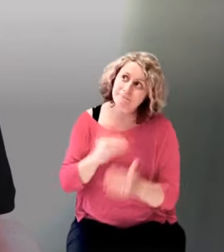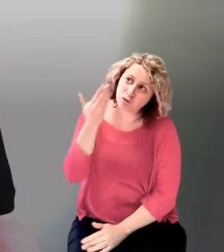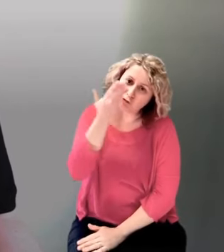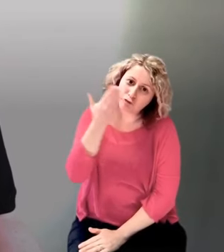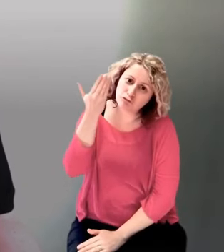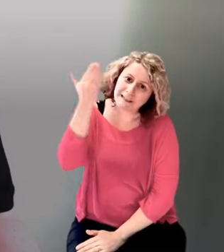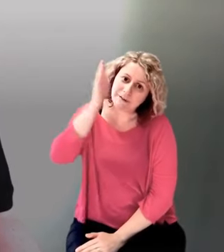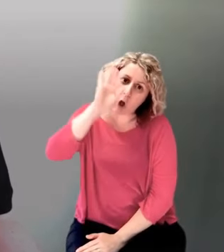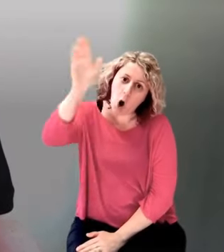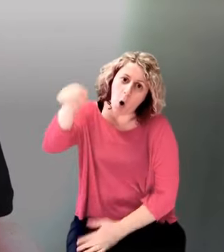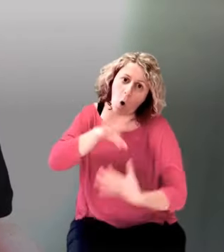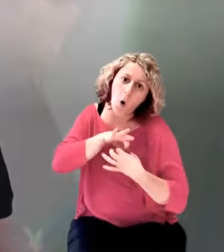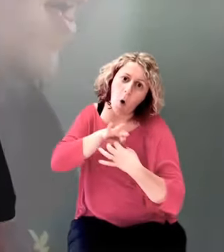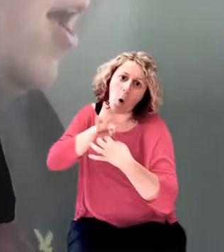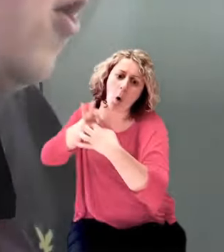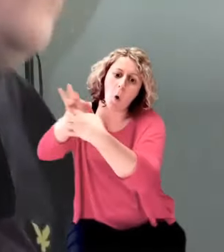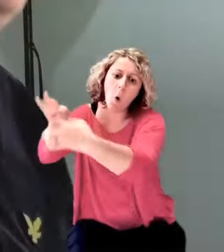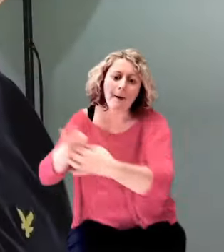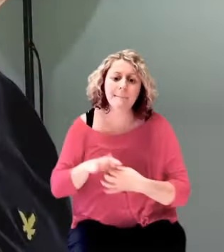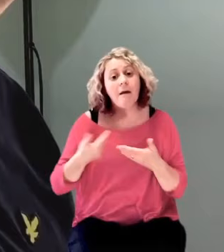born with dreams of